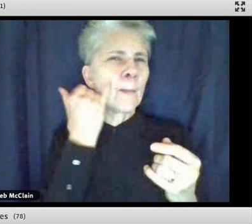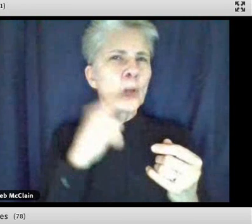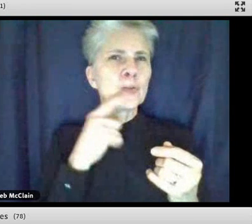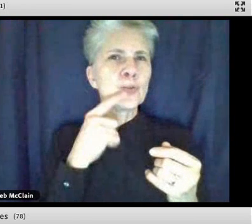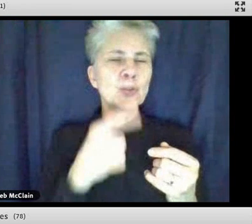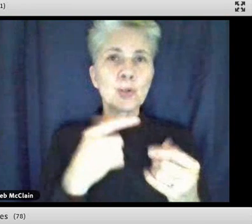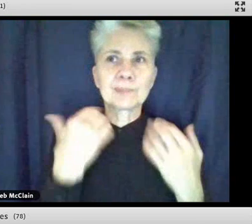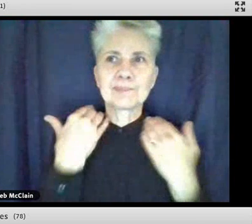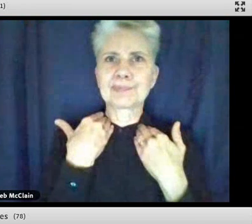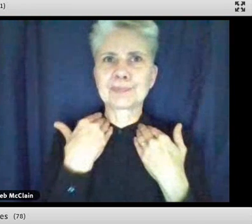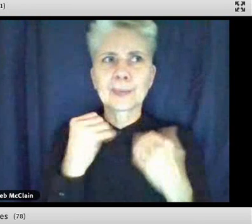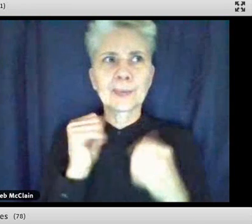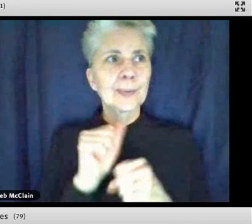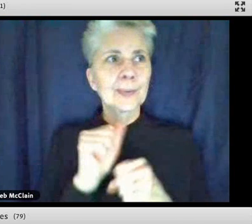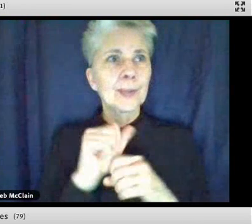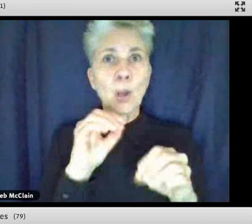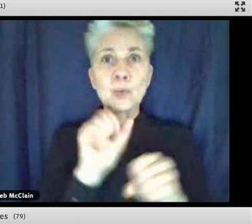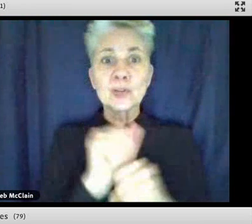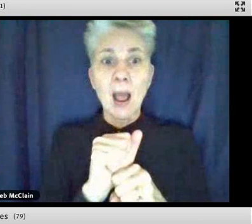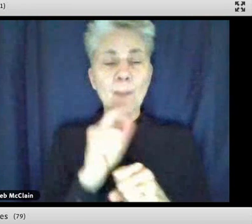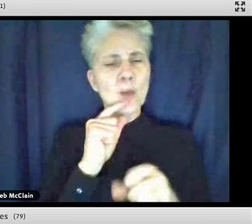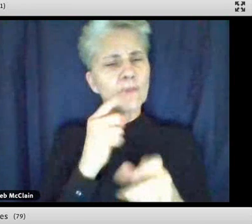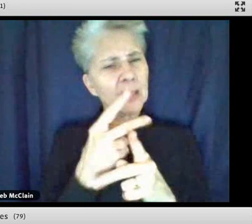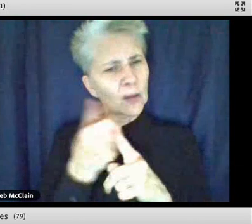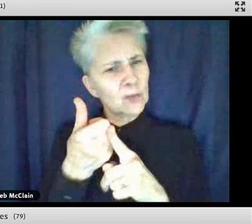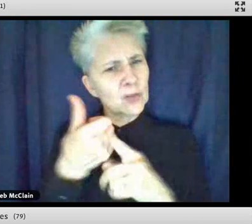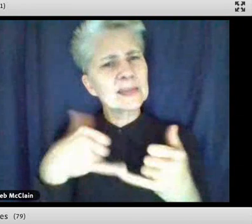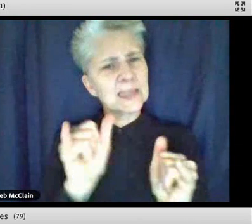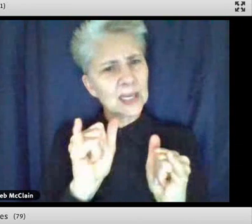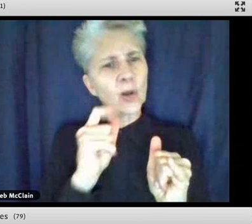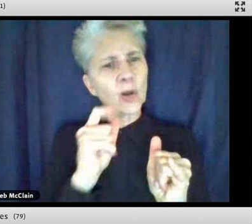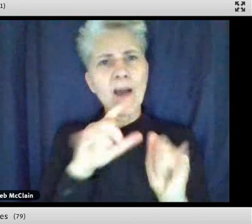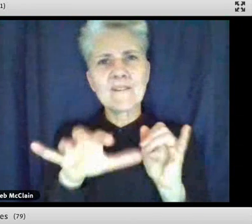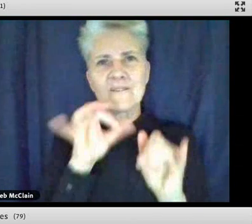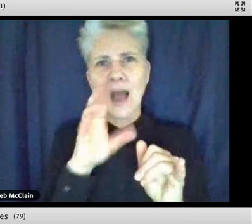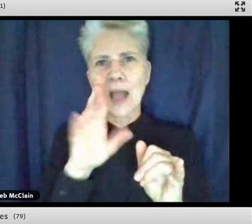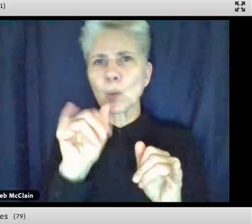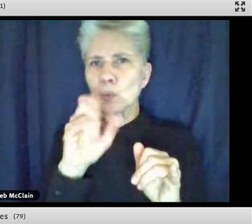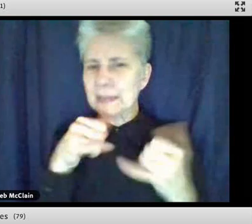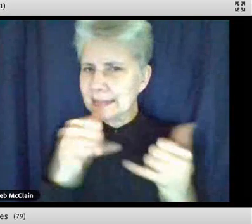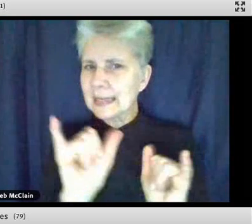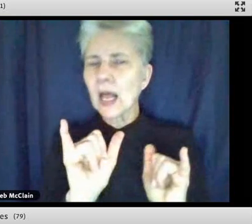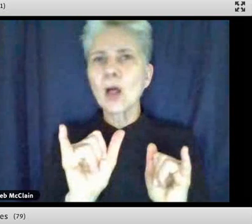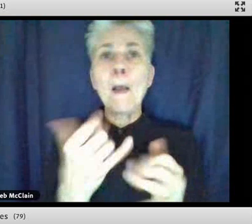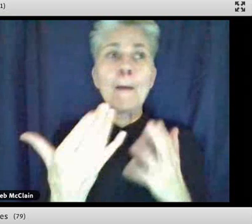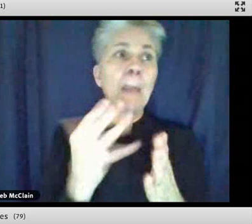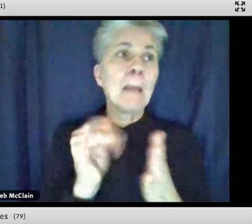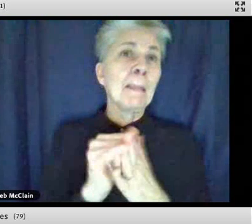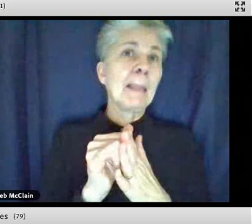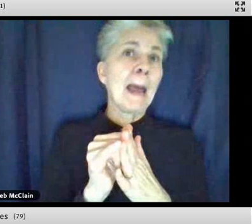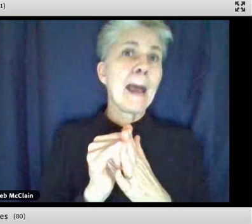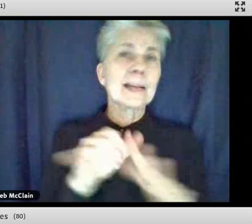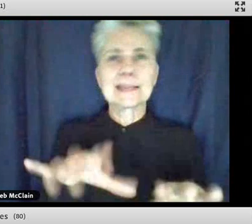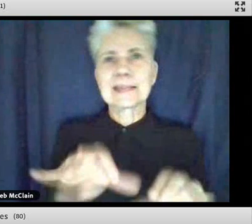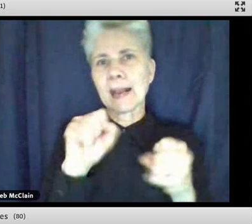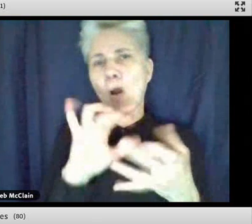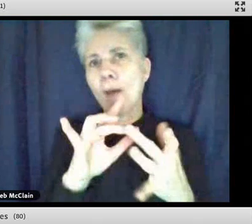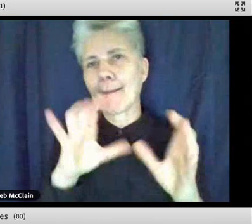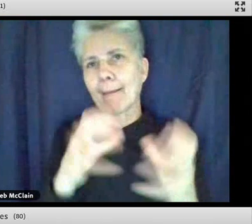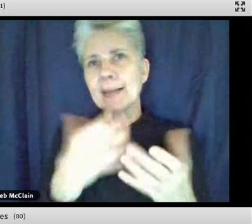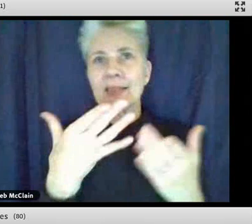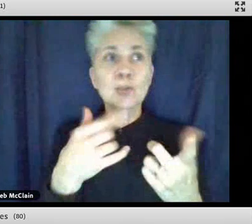out of a job? Well, you still need to take care of yourself. You still need to find a routine. Maybe that's taking an online class, things you can